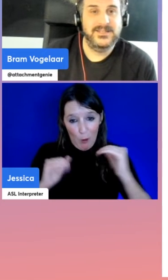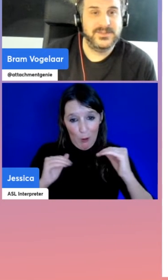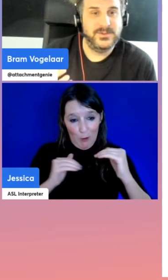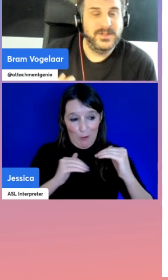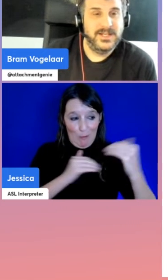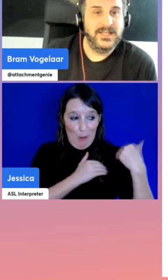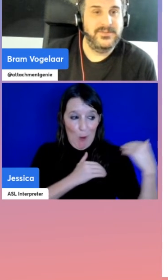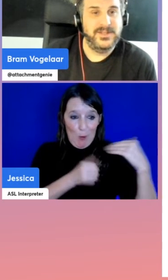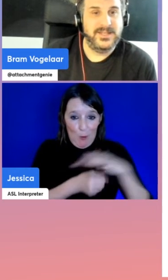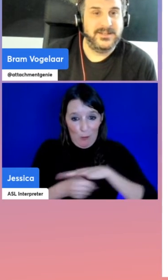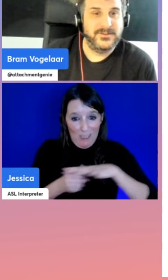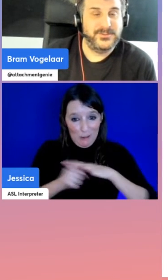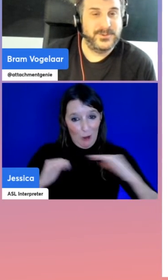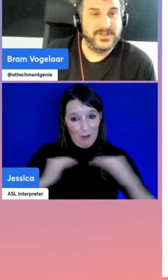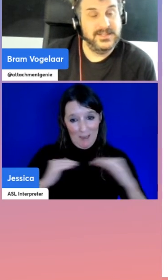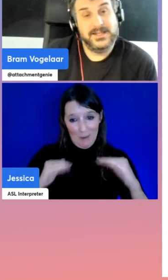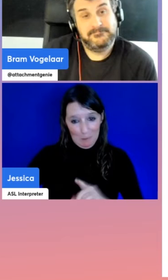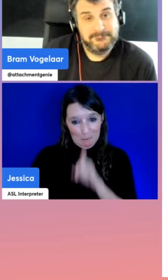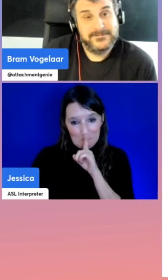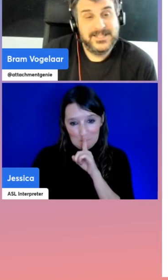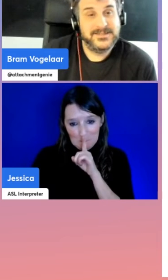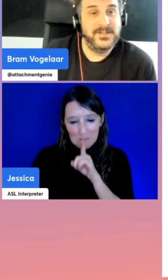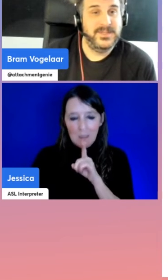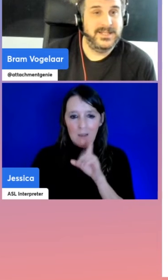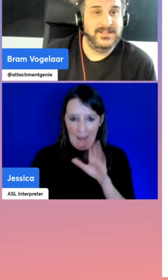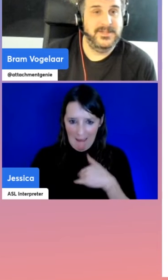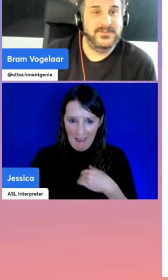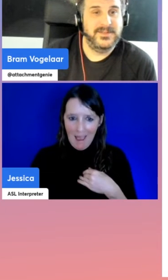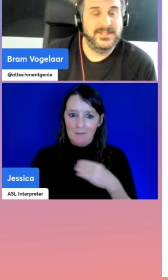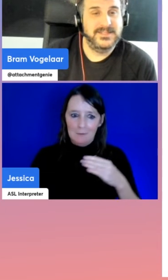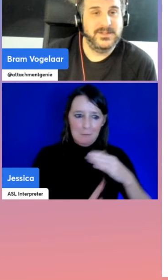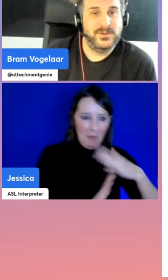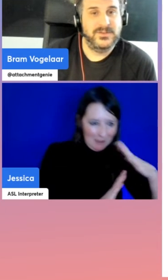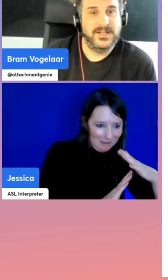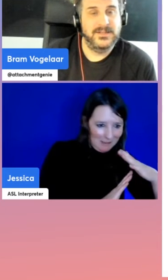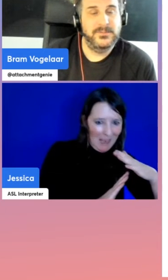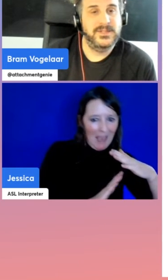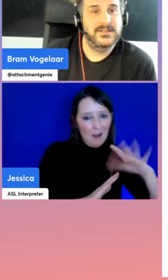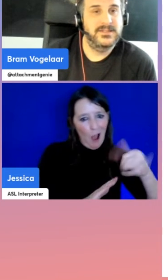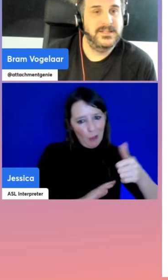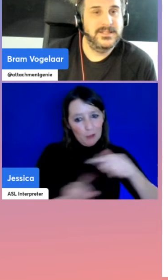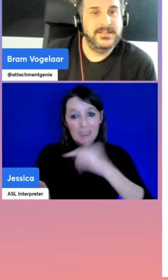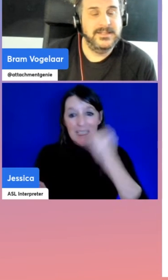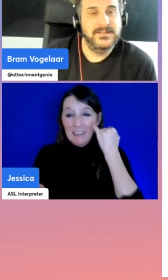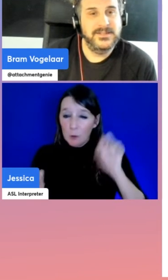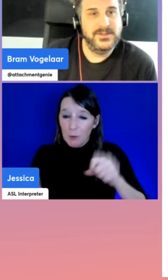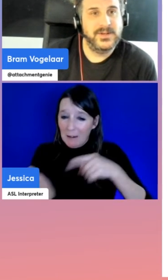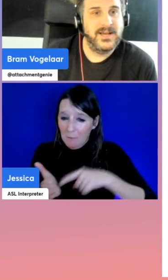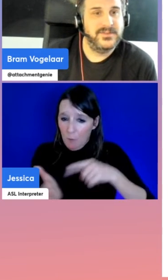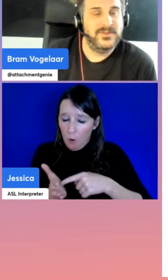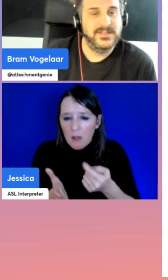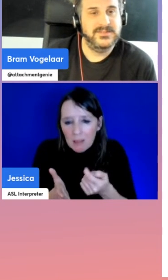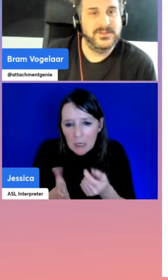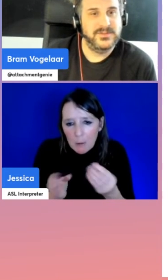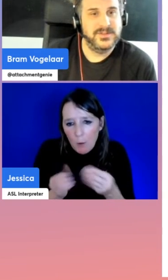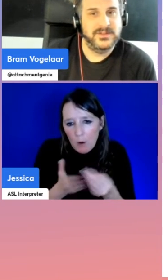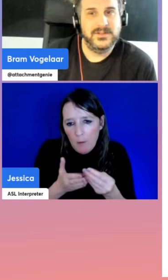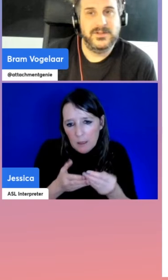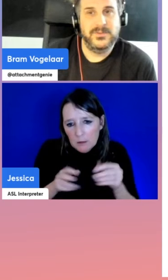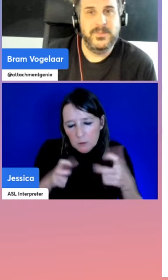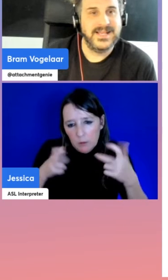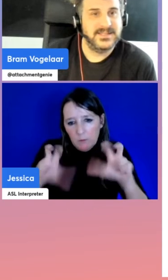And so if you can afford it's going to be a little bit of additional overhead, but you don't have to run these